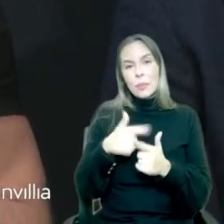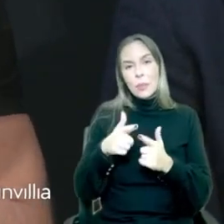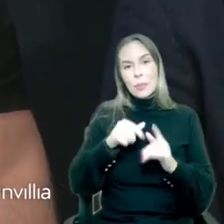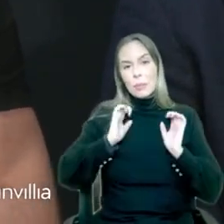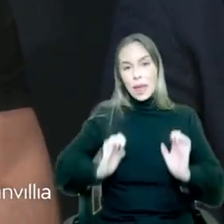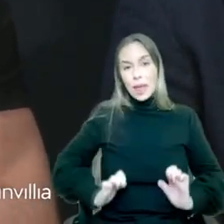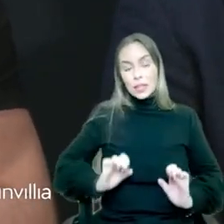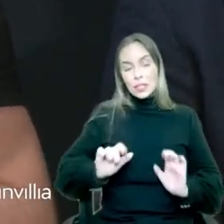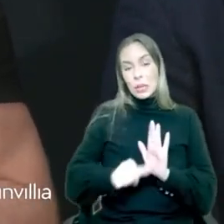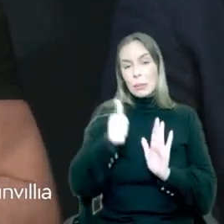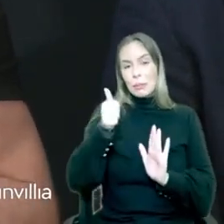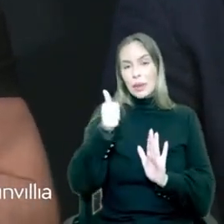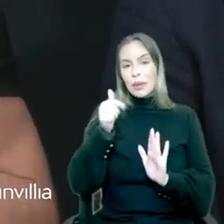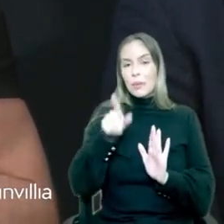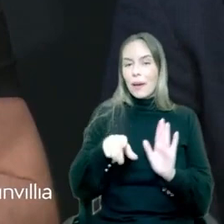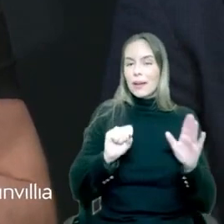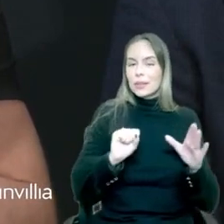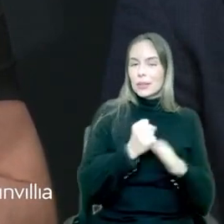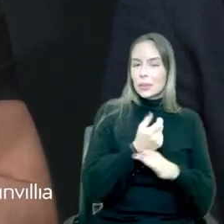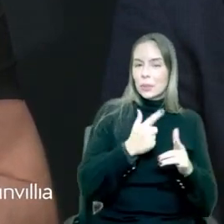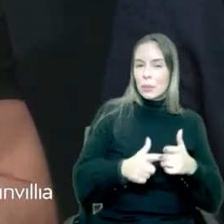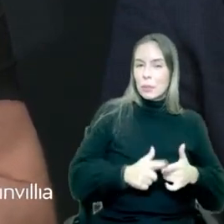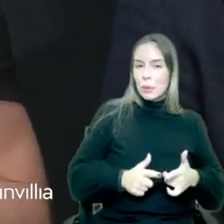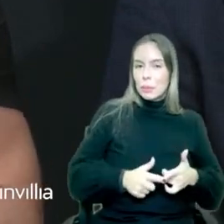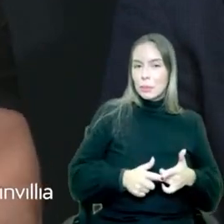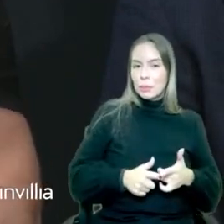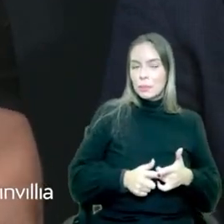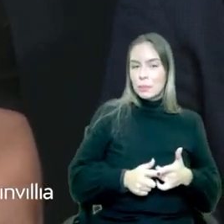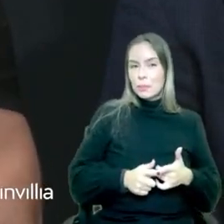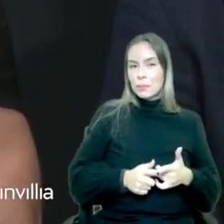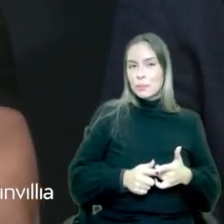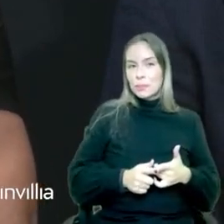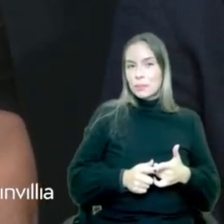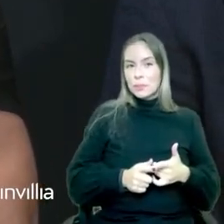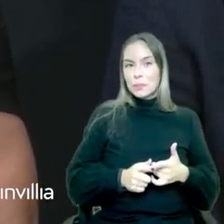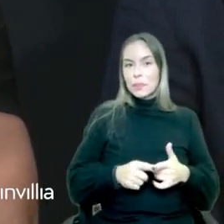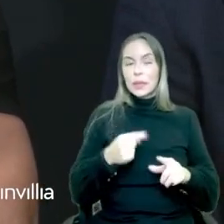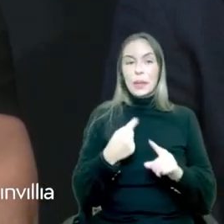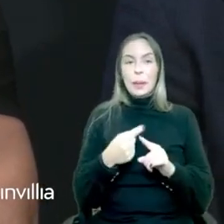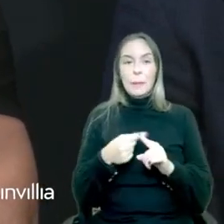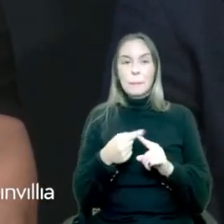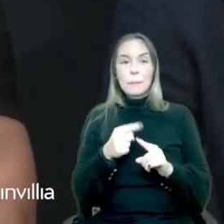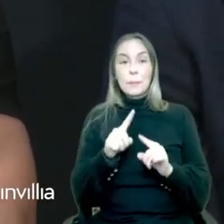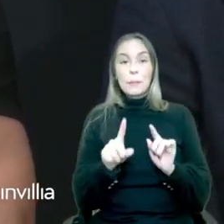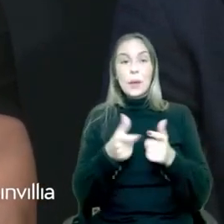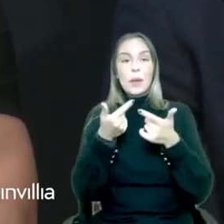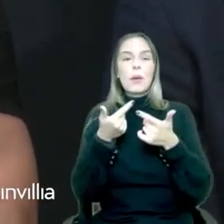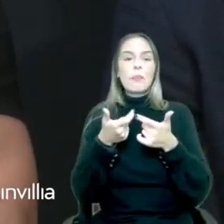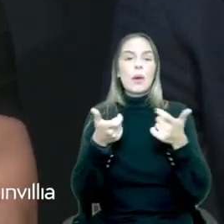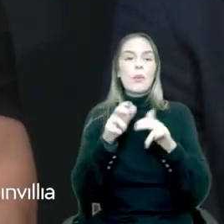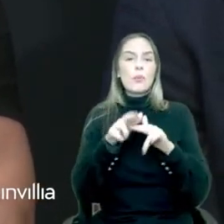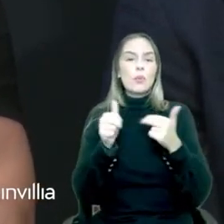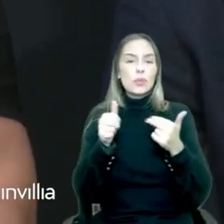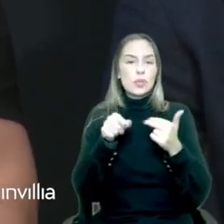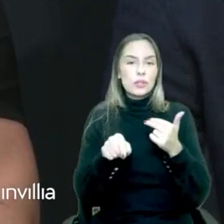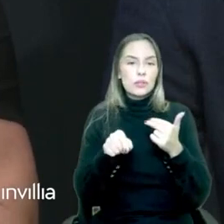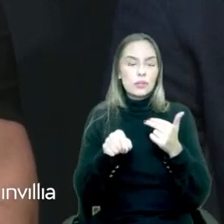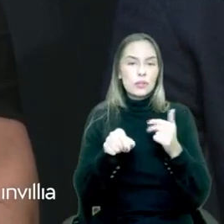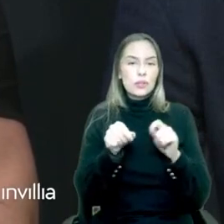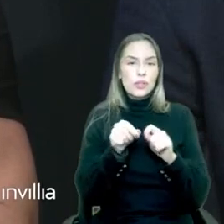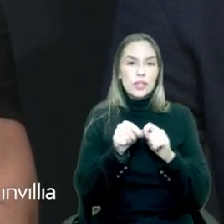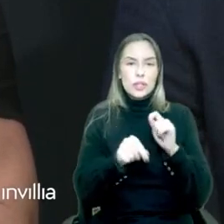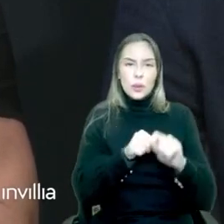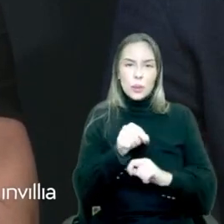security problem. I grant loans, and the biggest reason for defaults is death. Once the